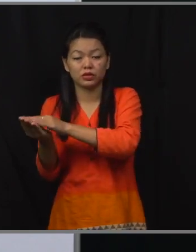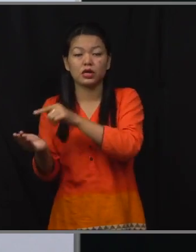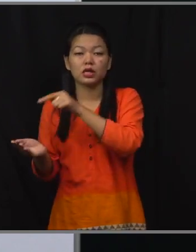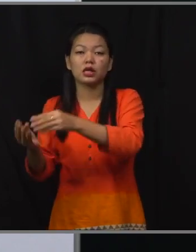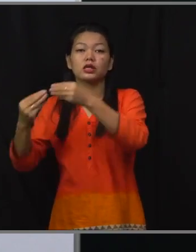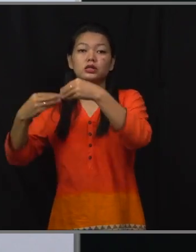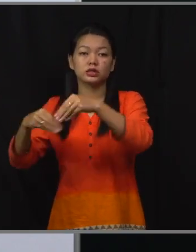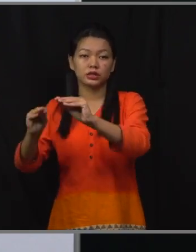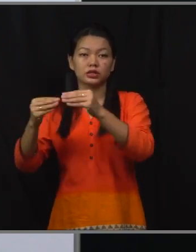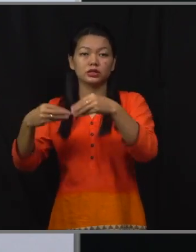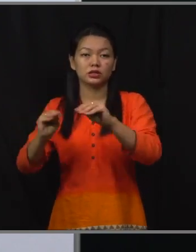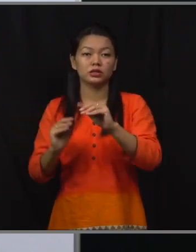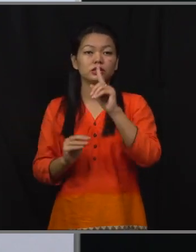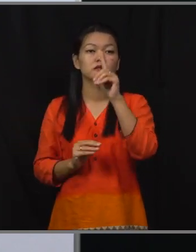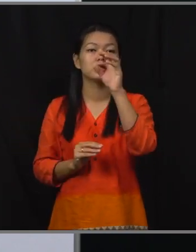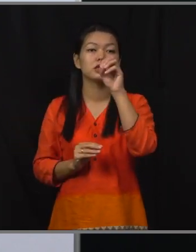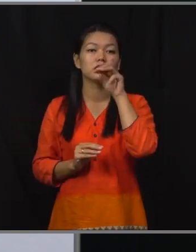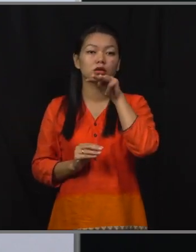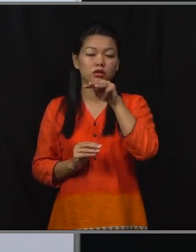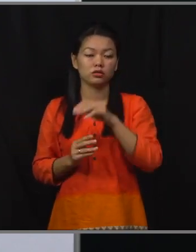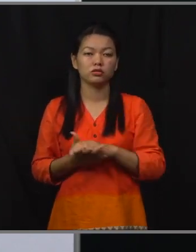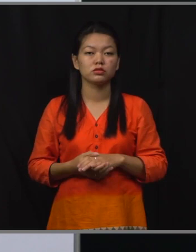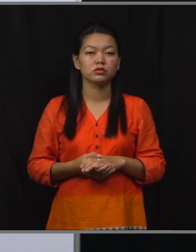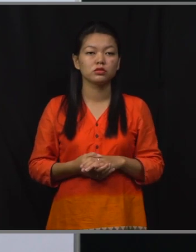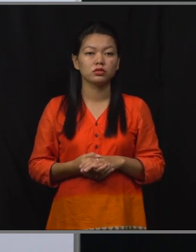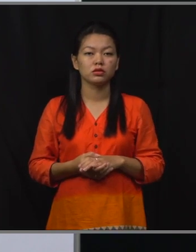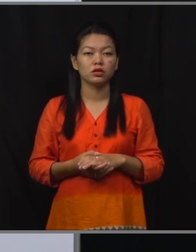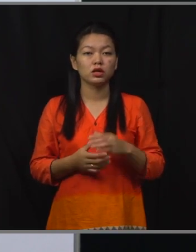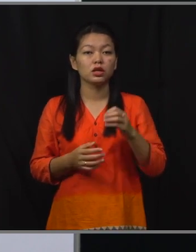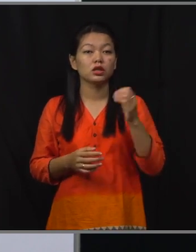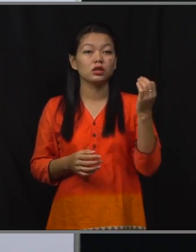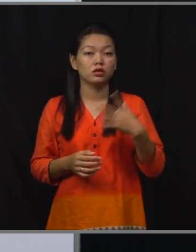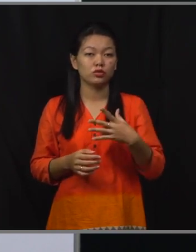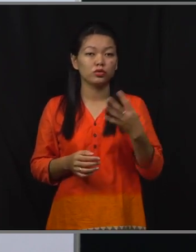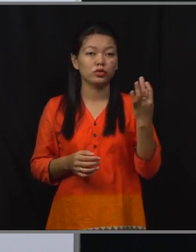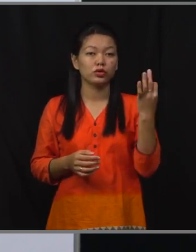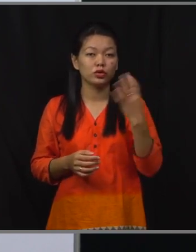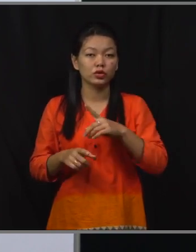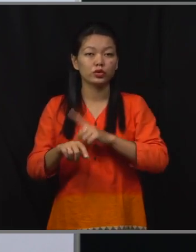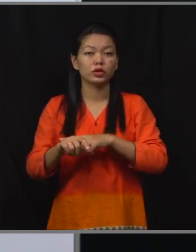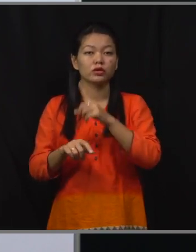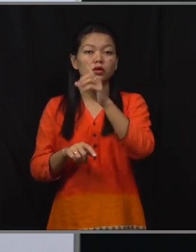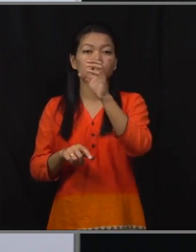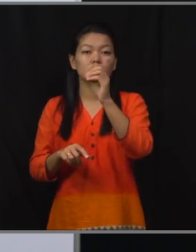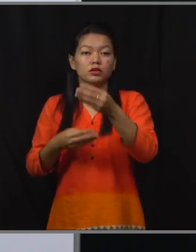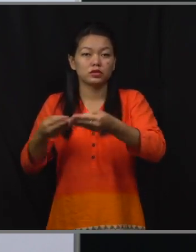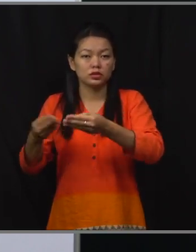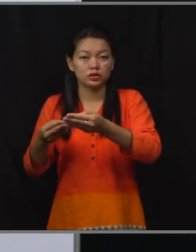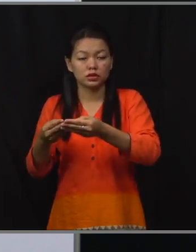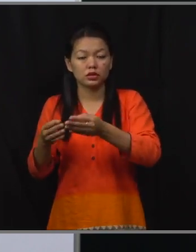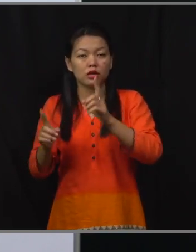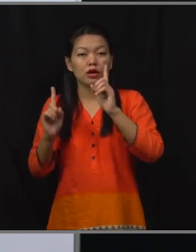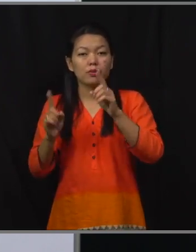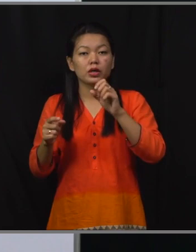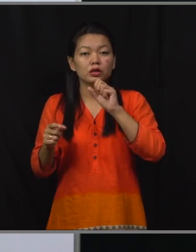materials costing 10,000, but they have sold for 6,000. Therefore, there is a